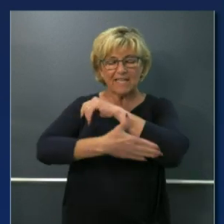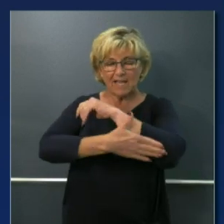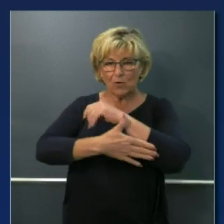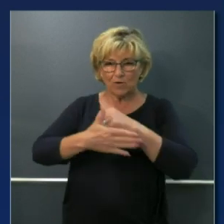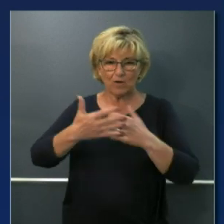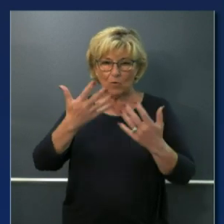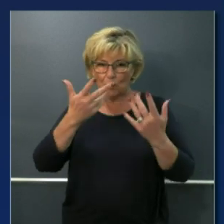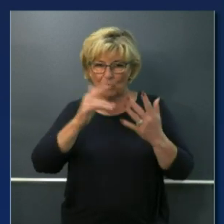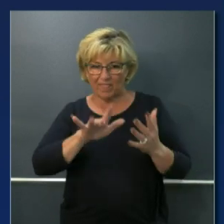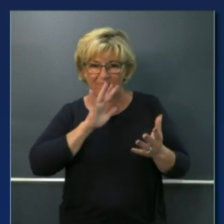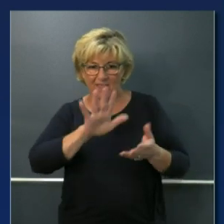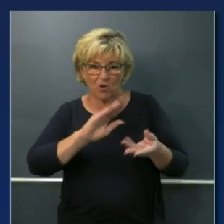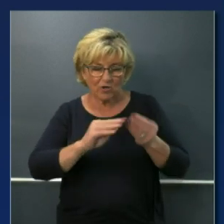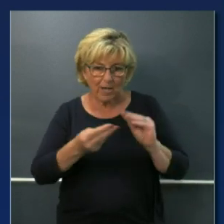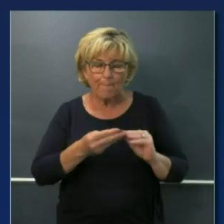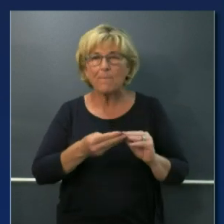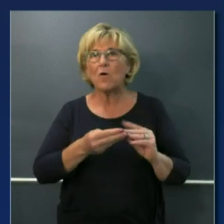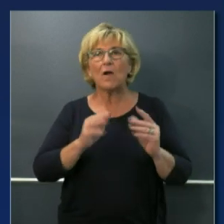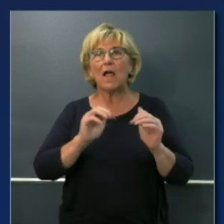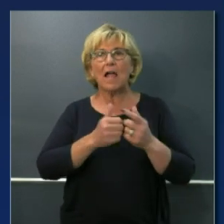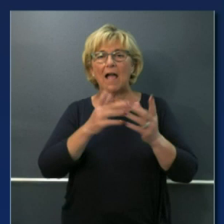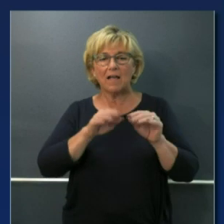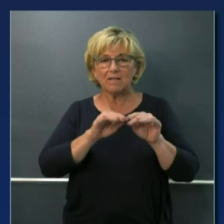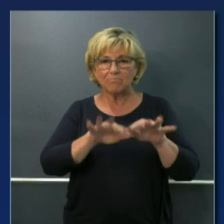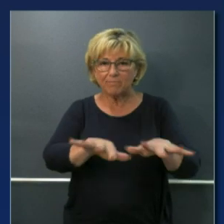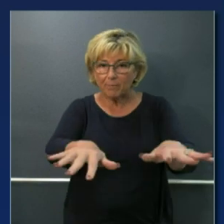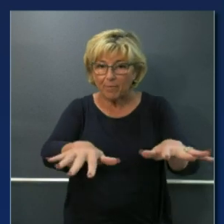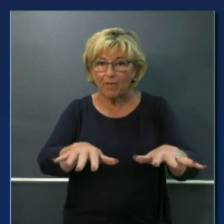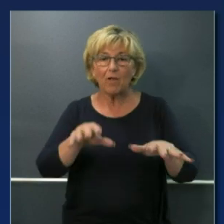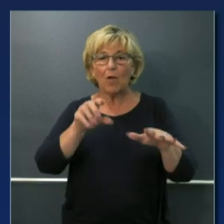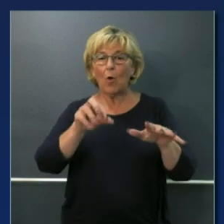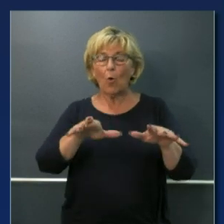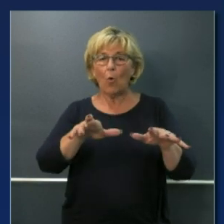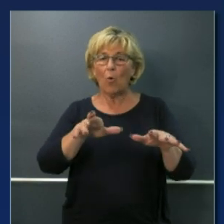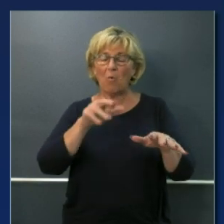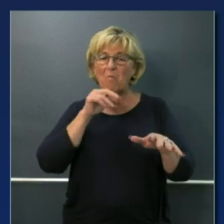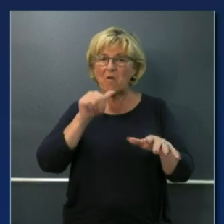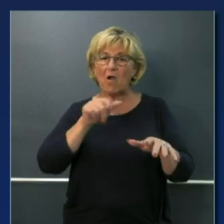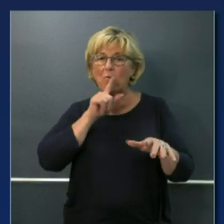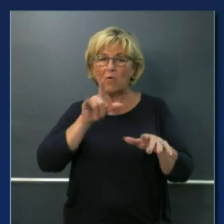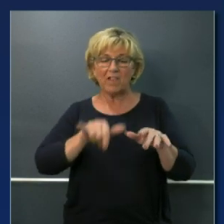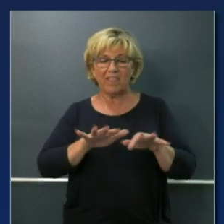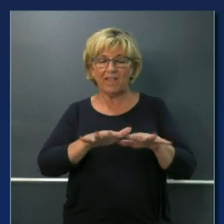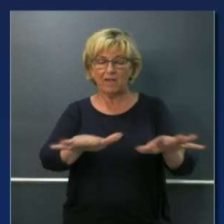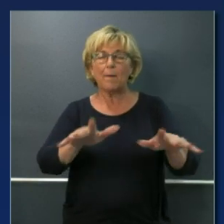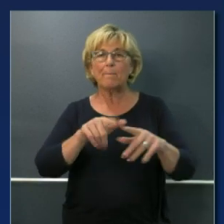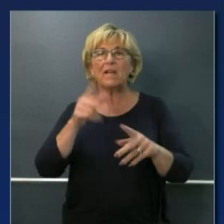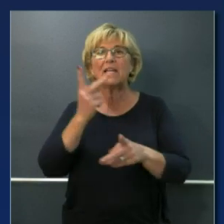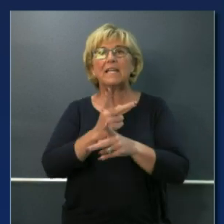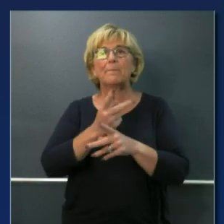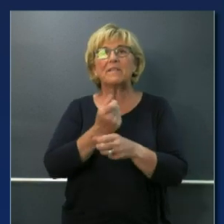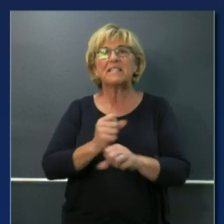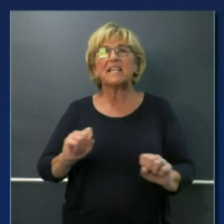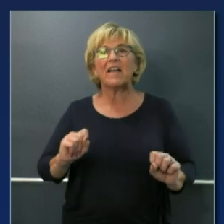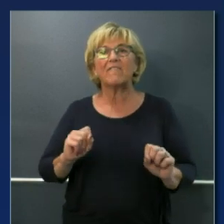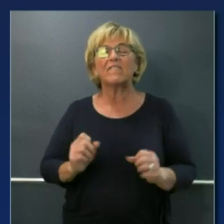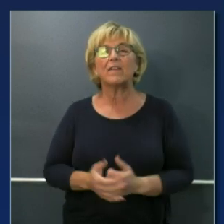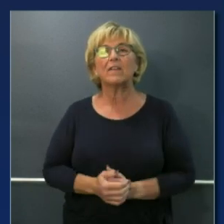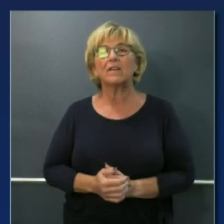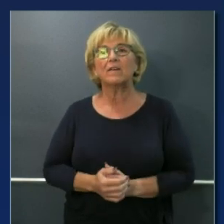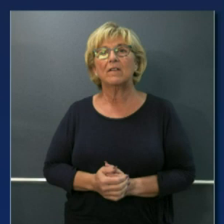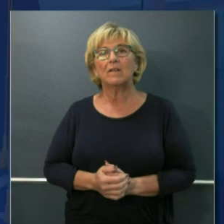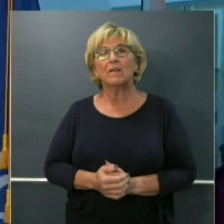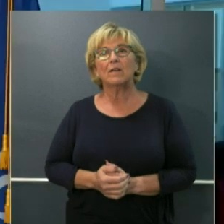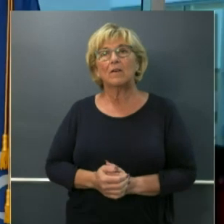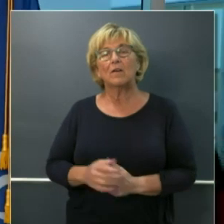understand if the disease transmission has occurred and if we can modify in a way that's safe. We'll be working very